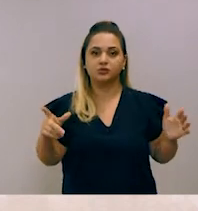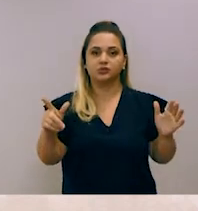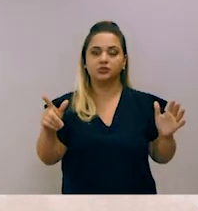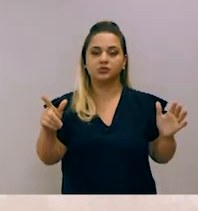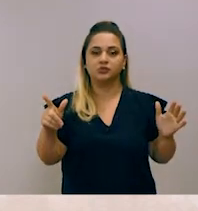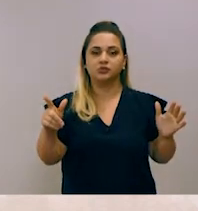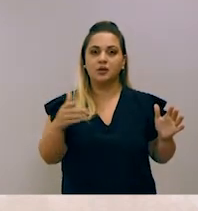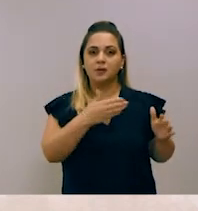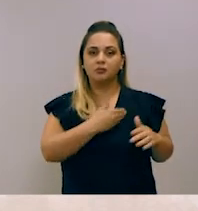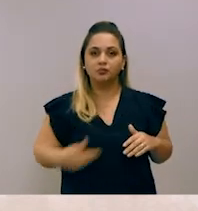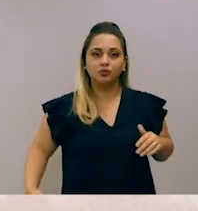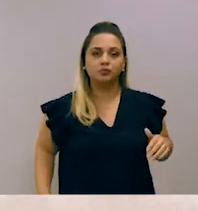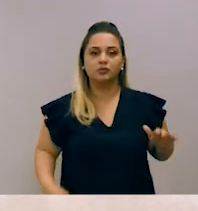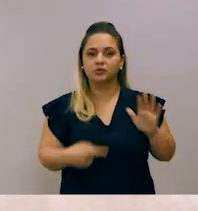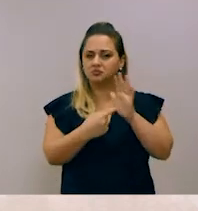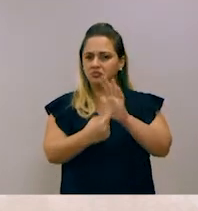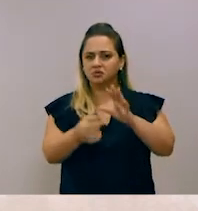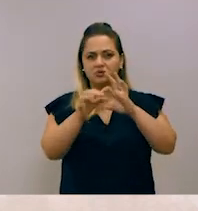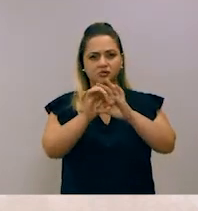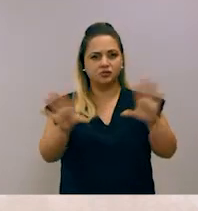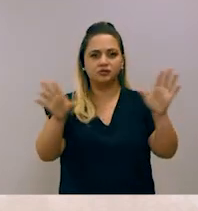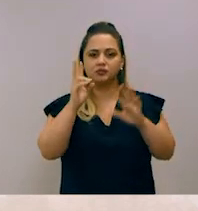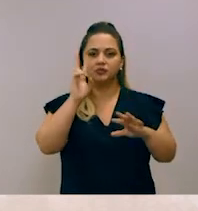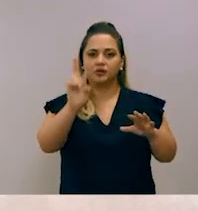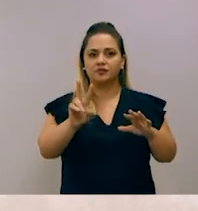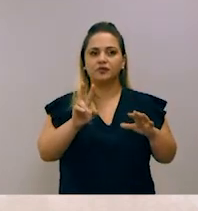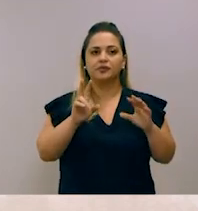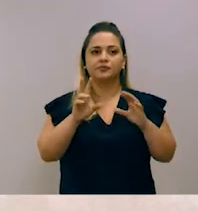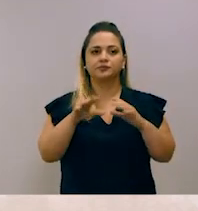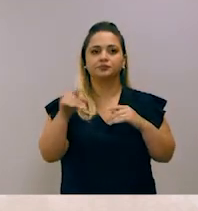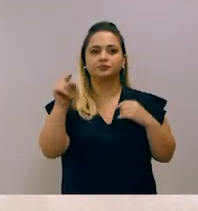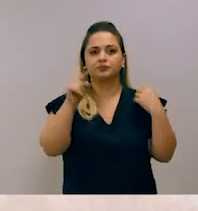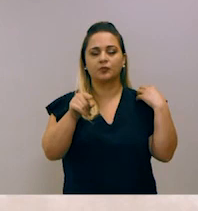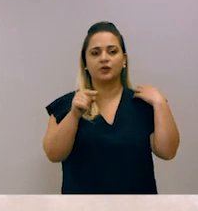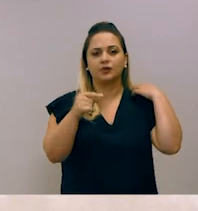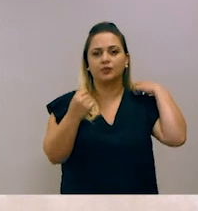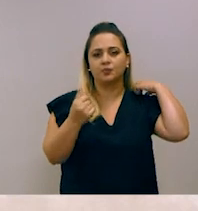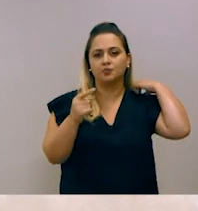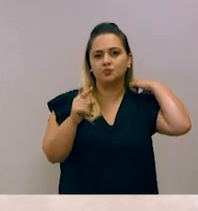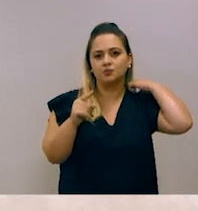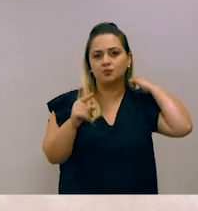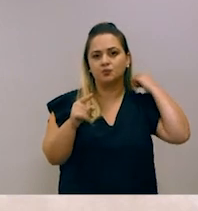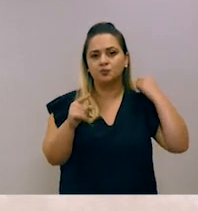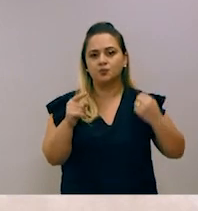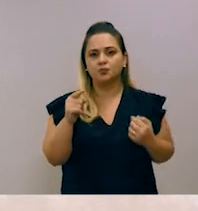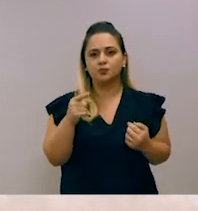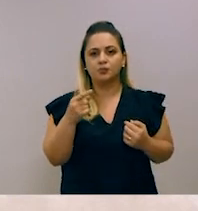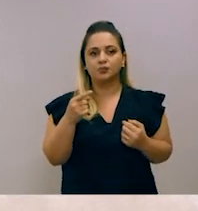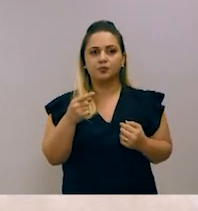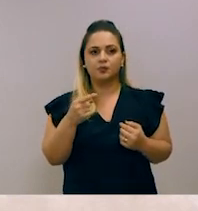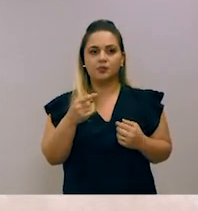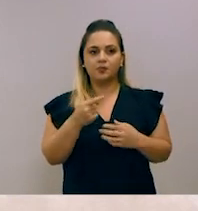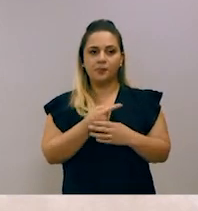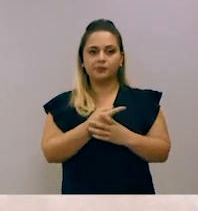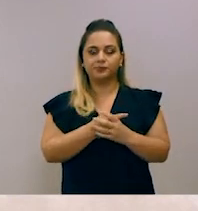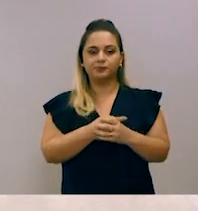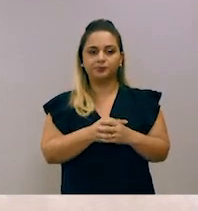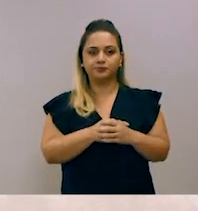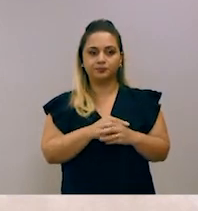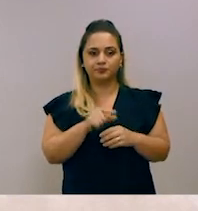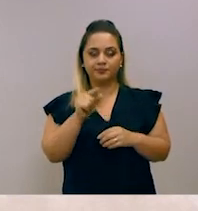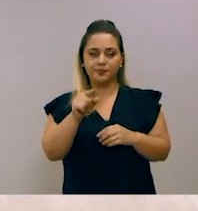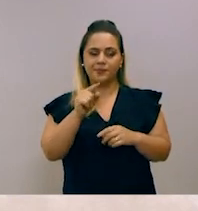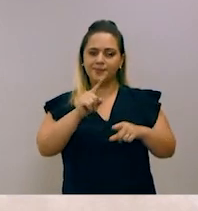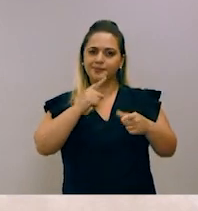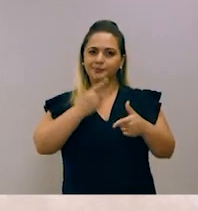So this material is all open source, it's all public, so it's no problem to expose it. Here it is a